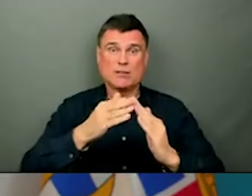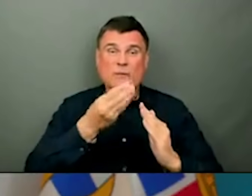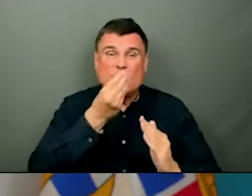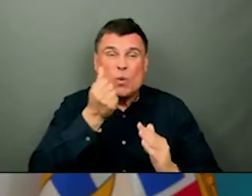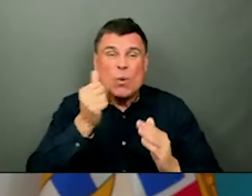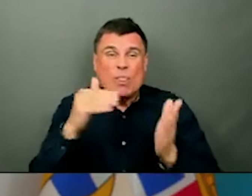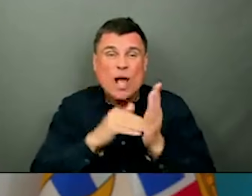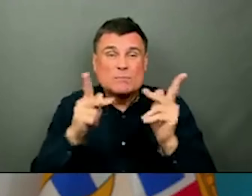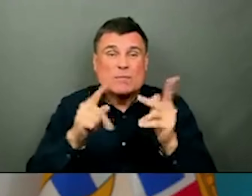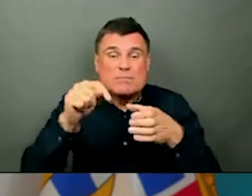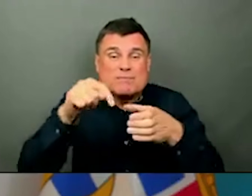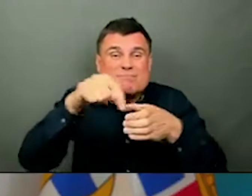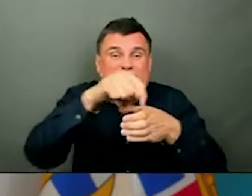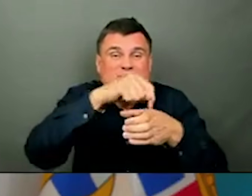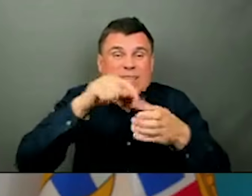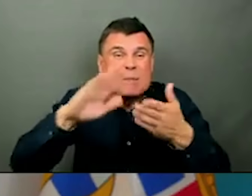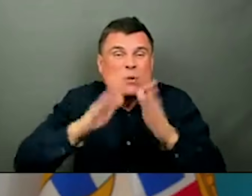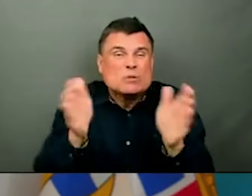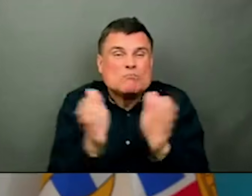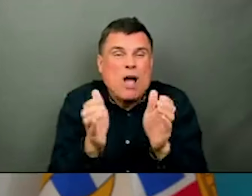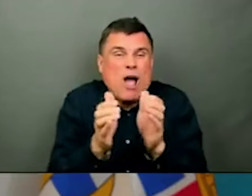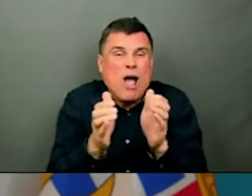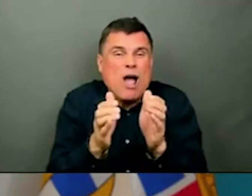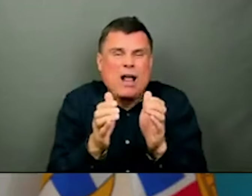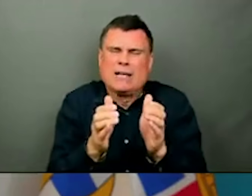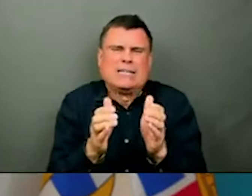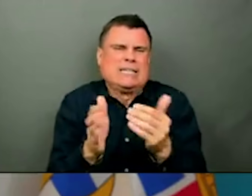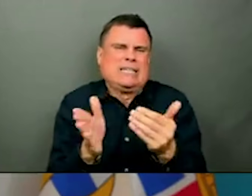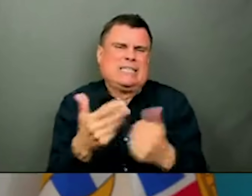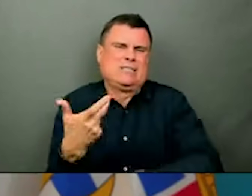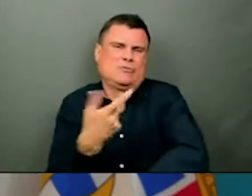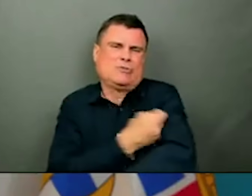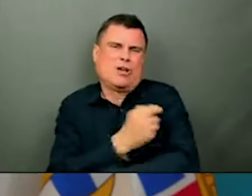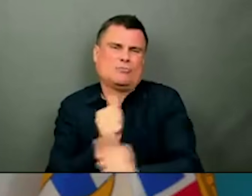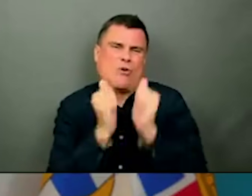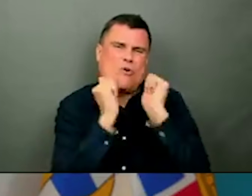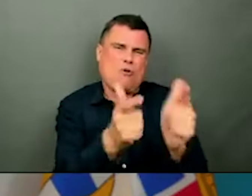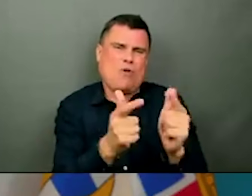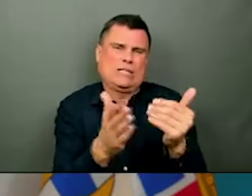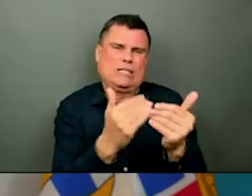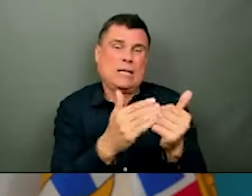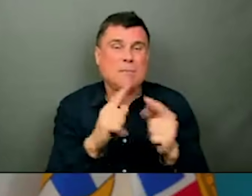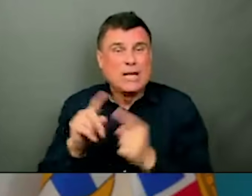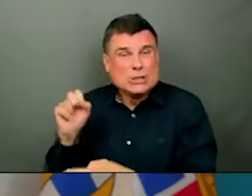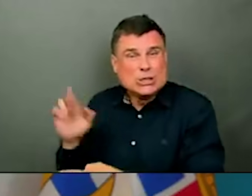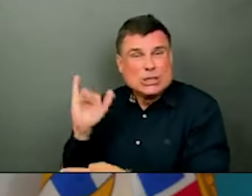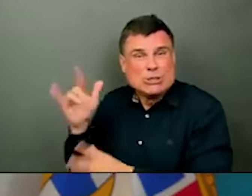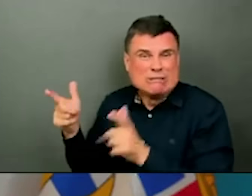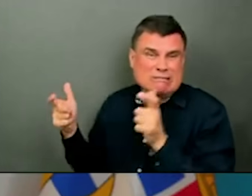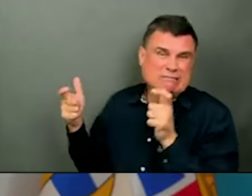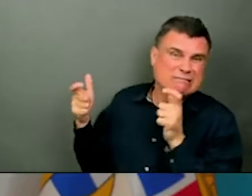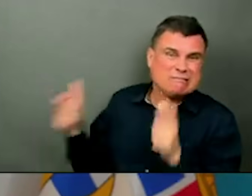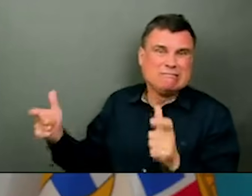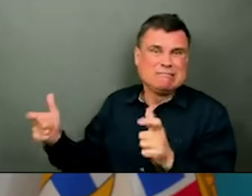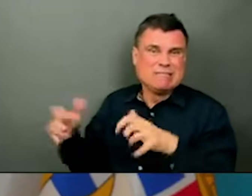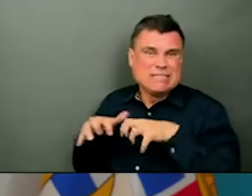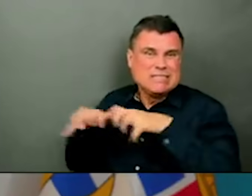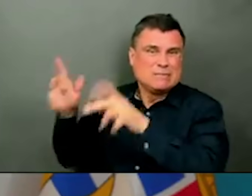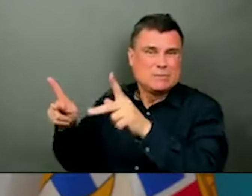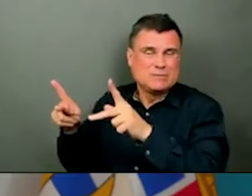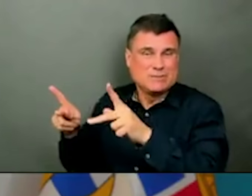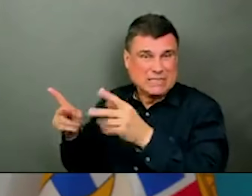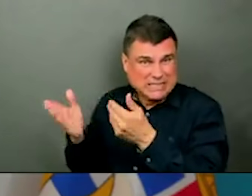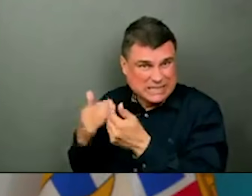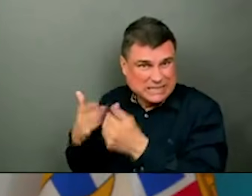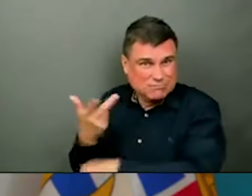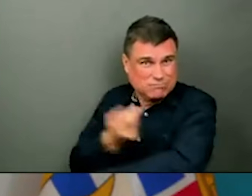So we need to use different strategies to make sure that people are able to get into the clinics in an efficient way. And I know